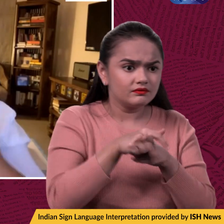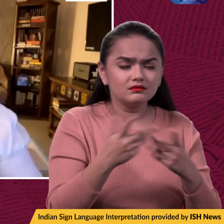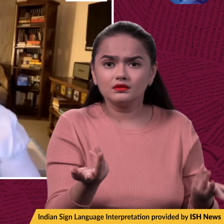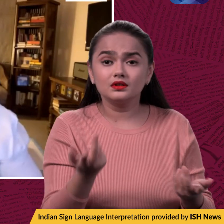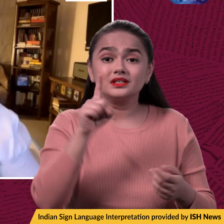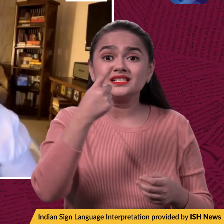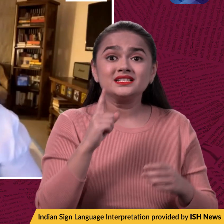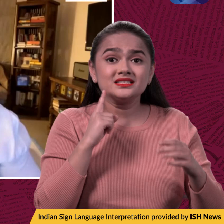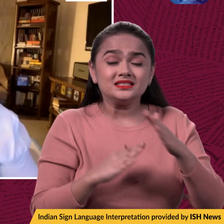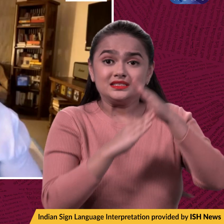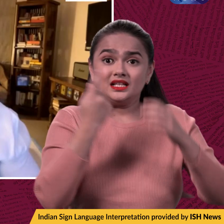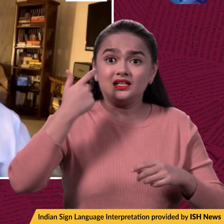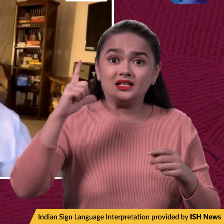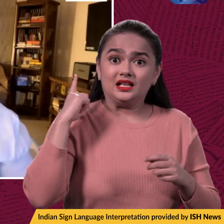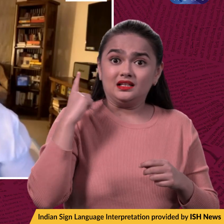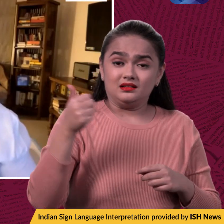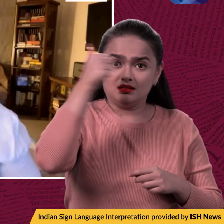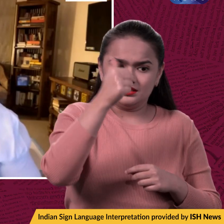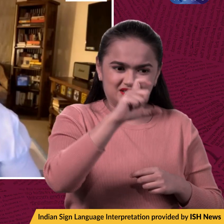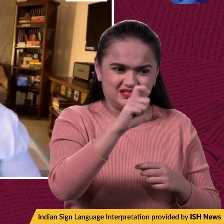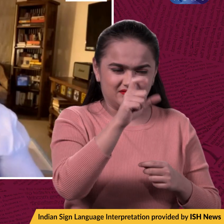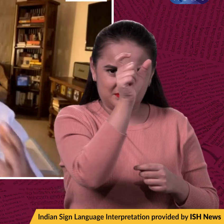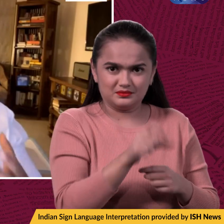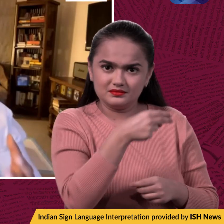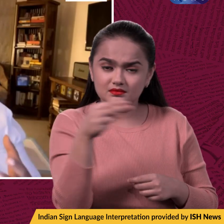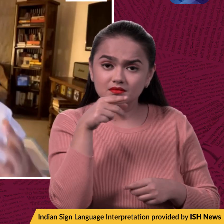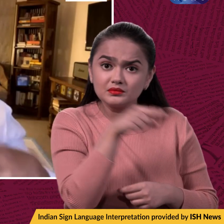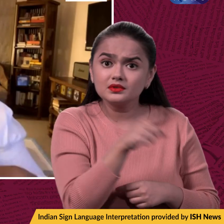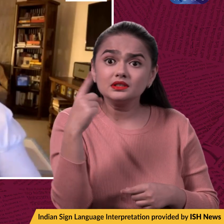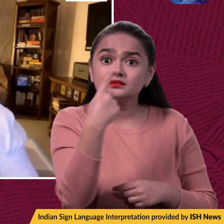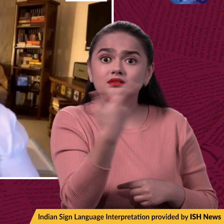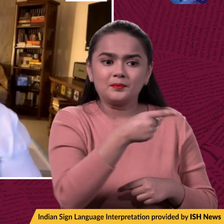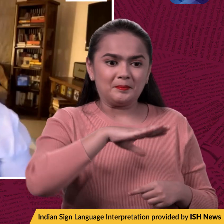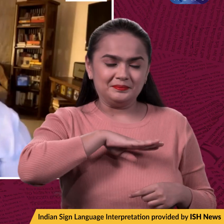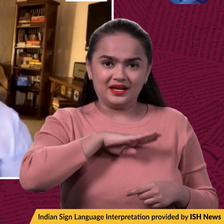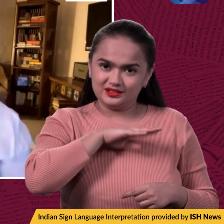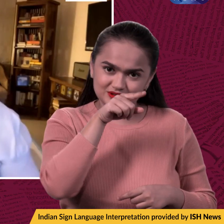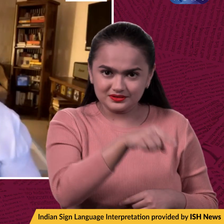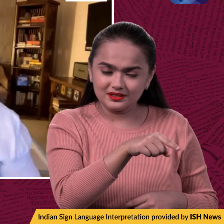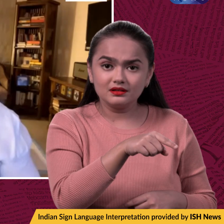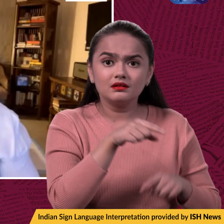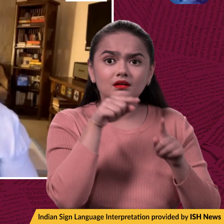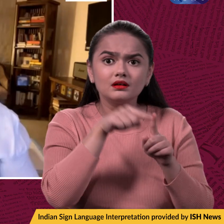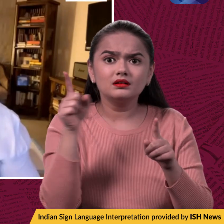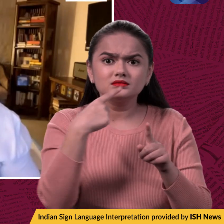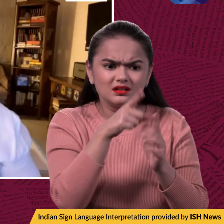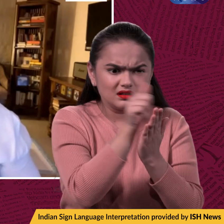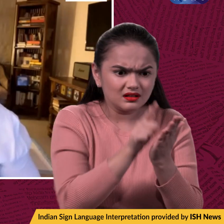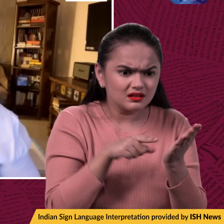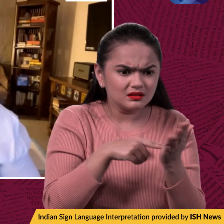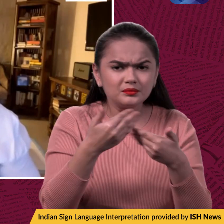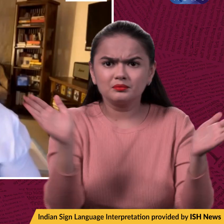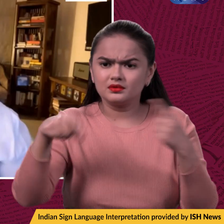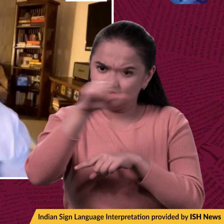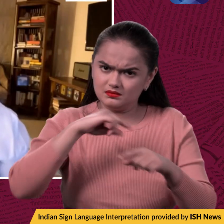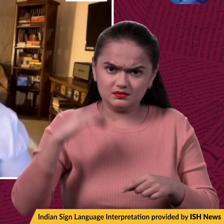senior leader of the Shetkari Sangathan. The Shetkari Sangathan is a farmer union from Maharashtra. His letter, which is now public, has read,